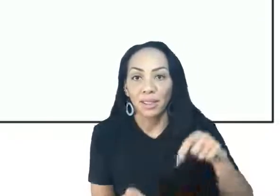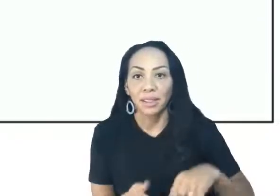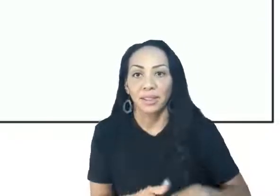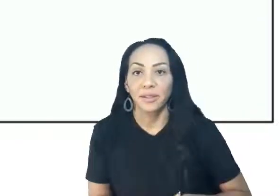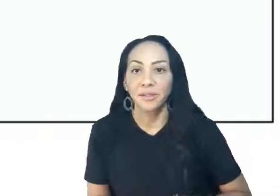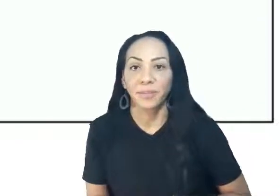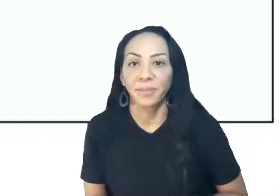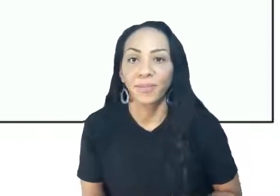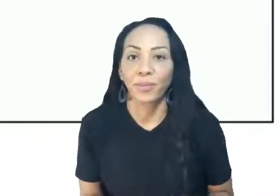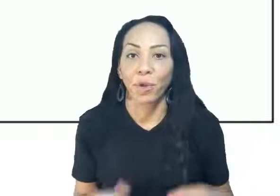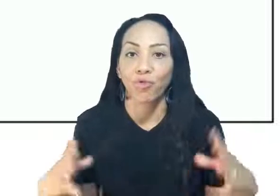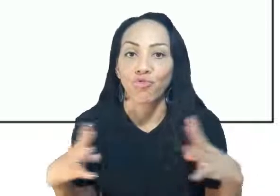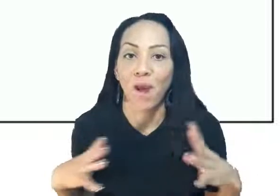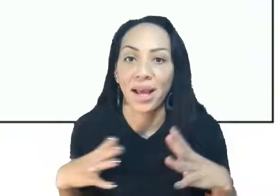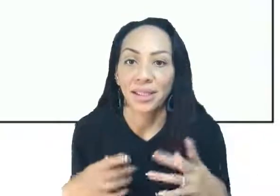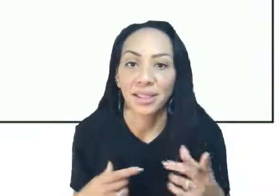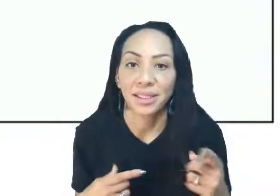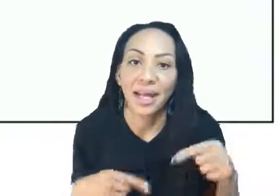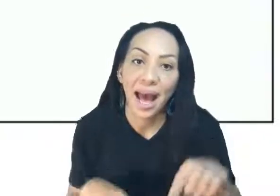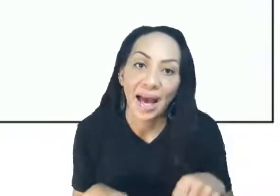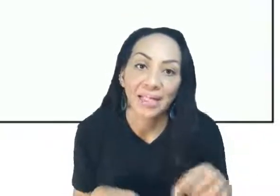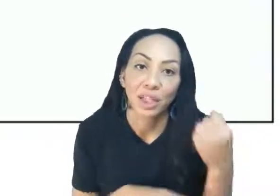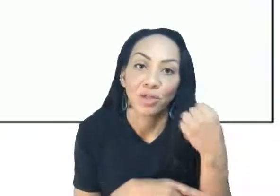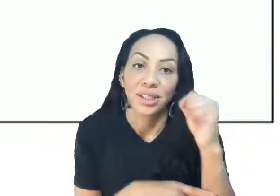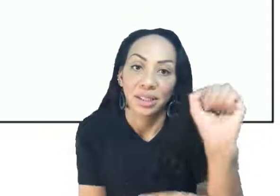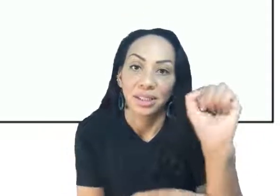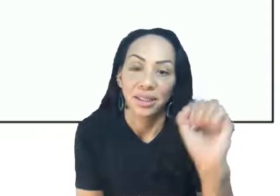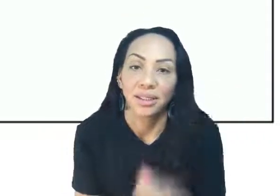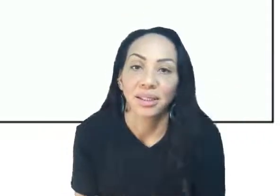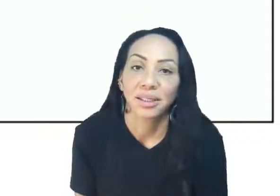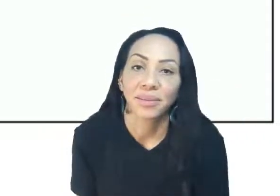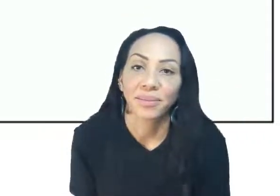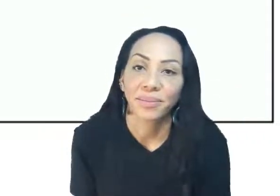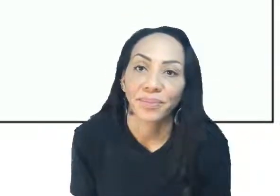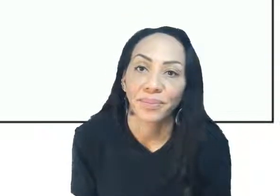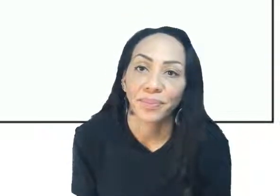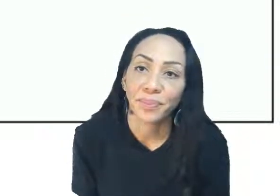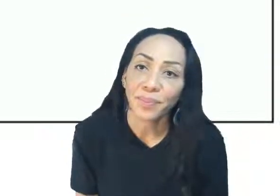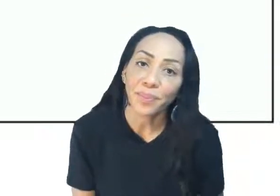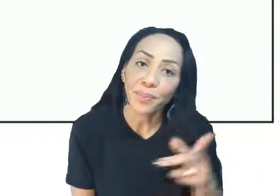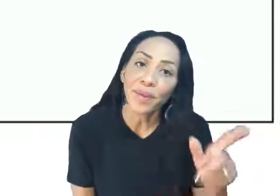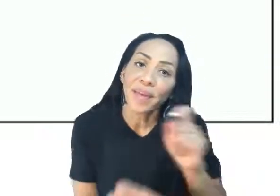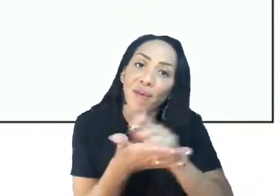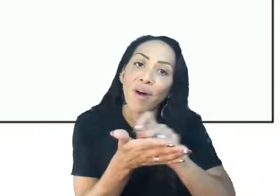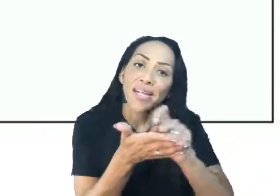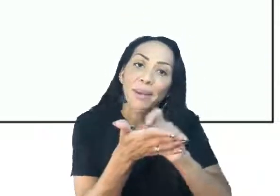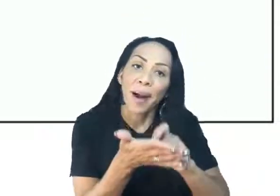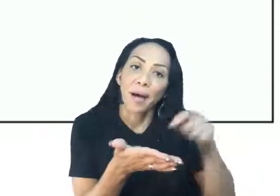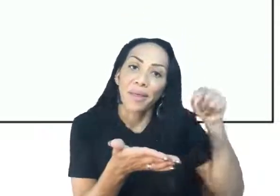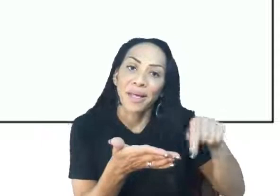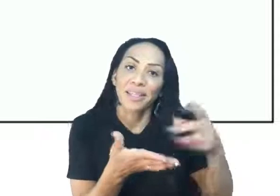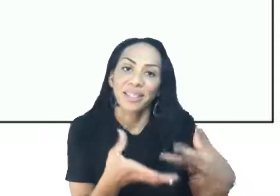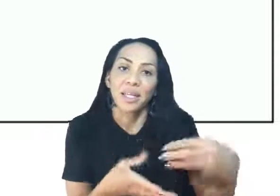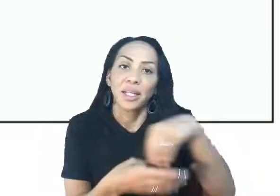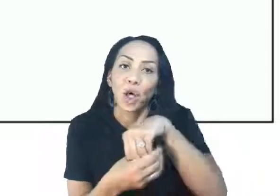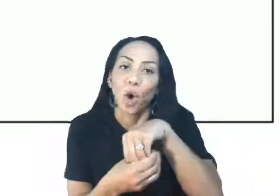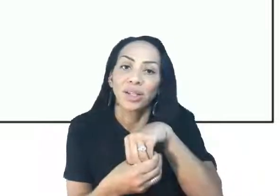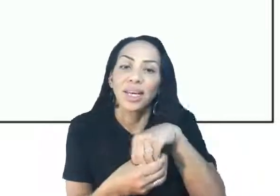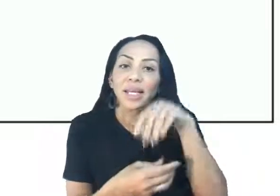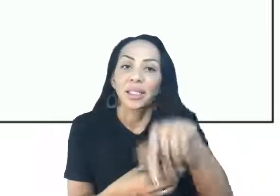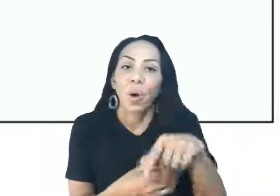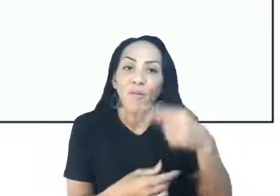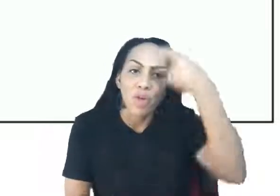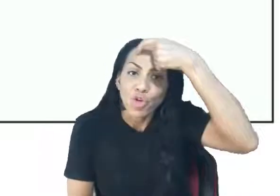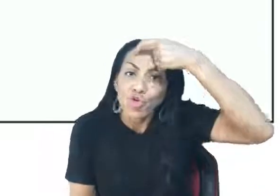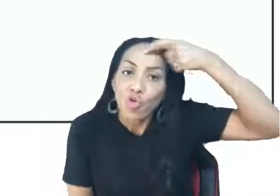They write about this specifically within the context of the trauma of black bodies, the trauma that black bodies suffer